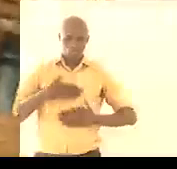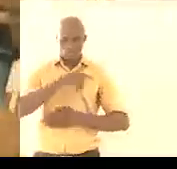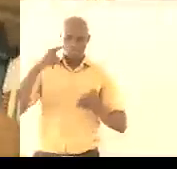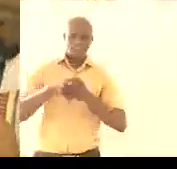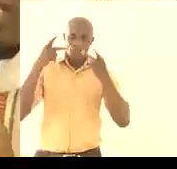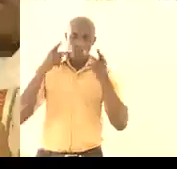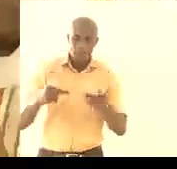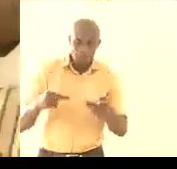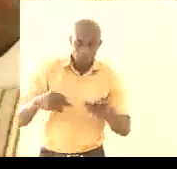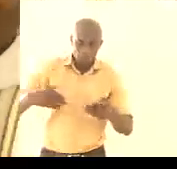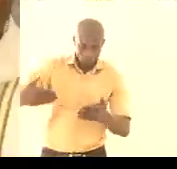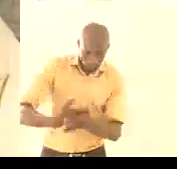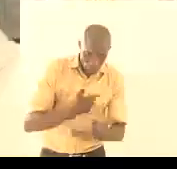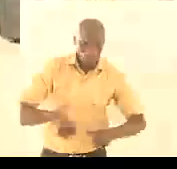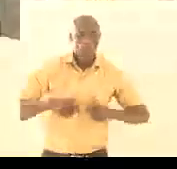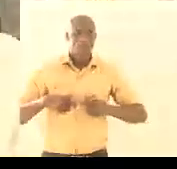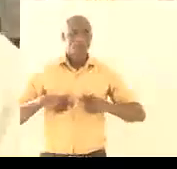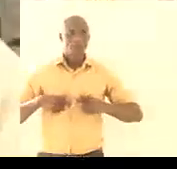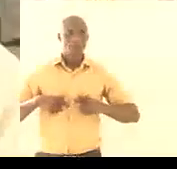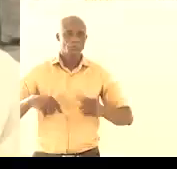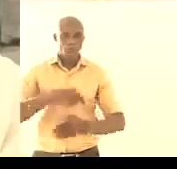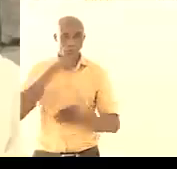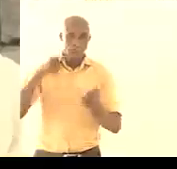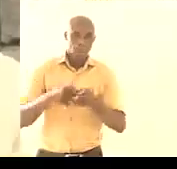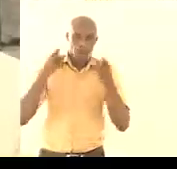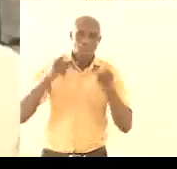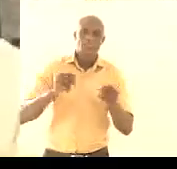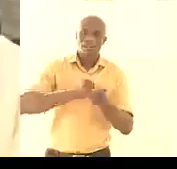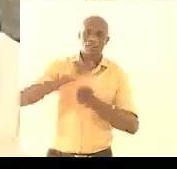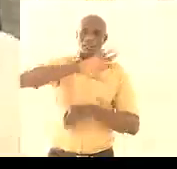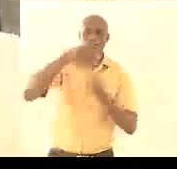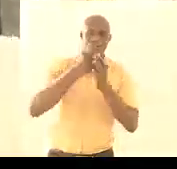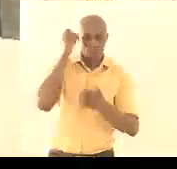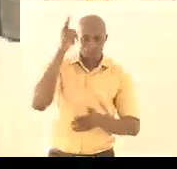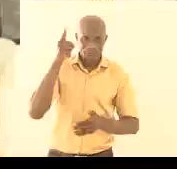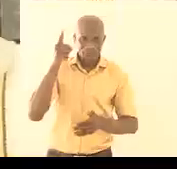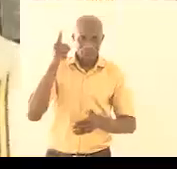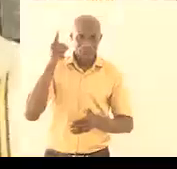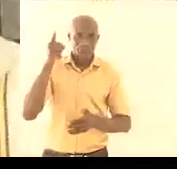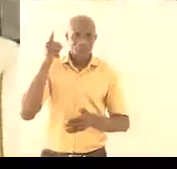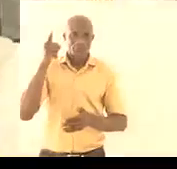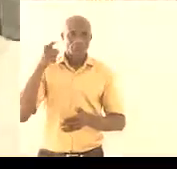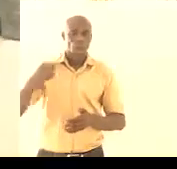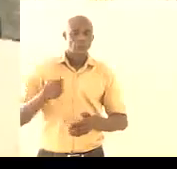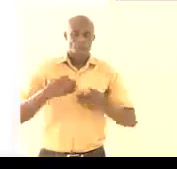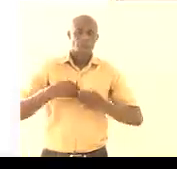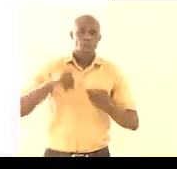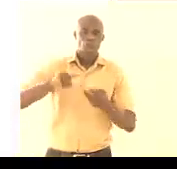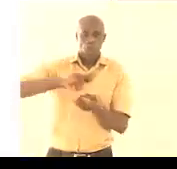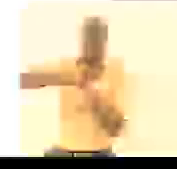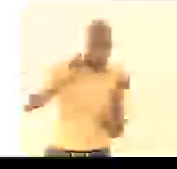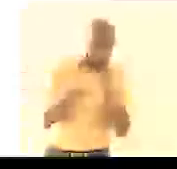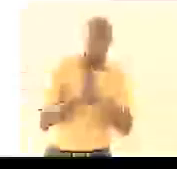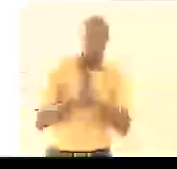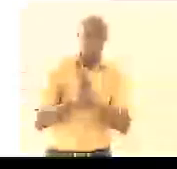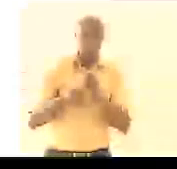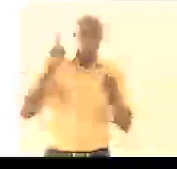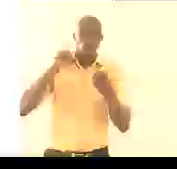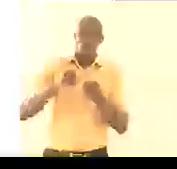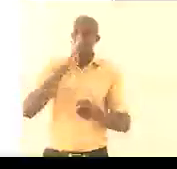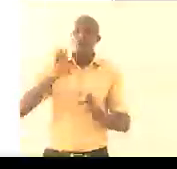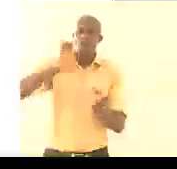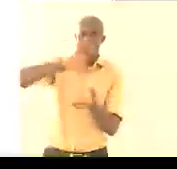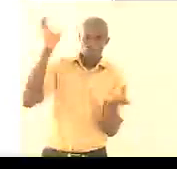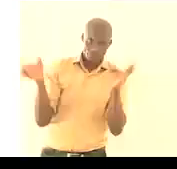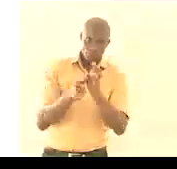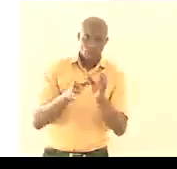this peace, this new life, this peace that surpasses understanding, we only need to do what? To repent, to be